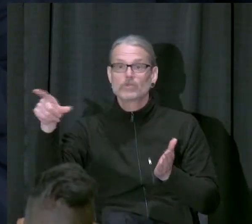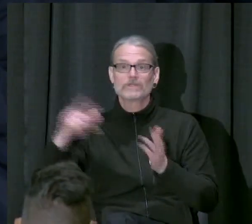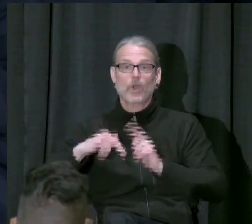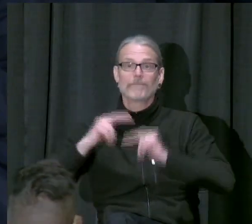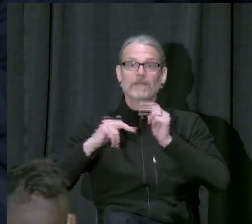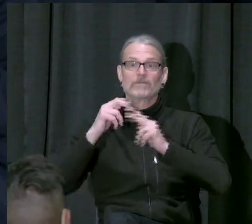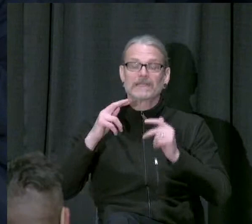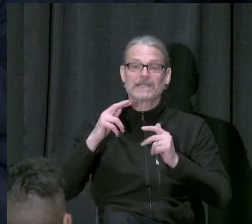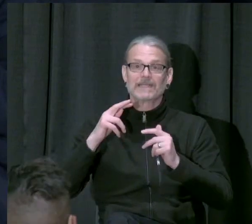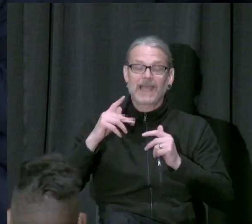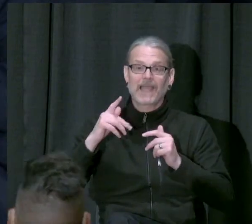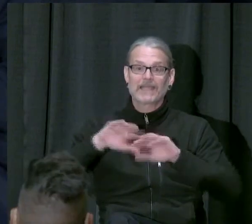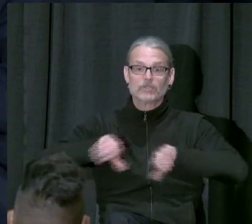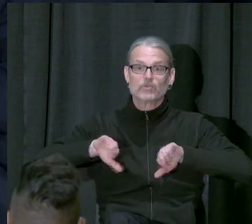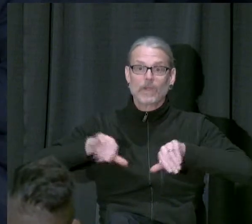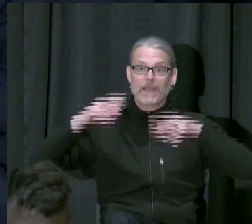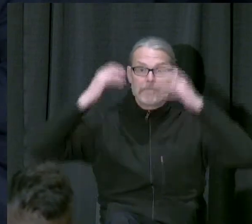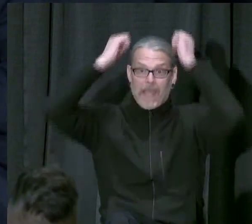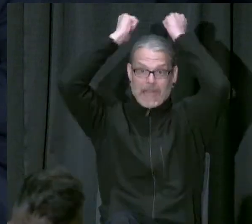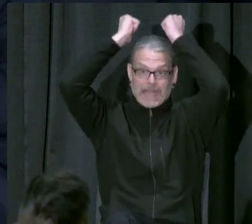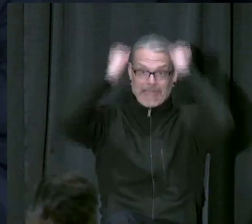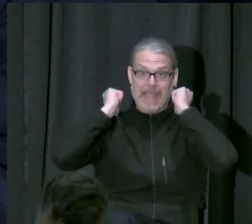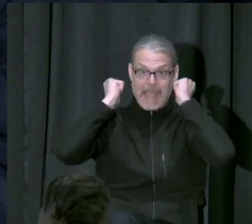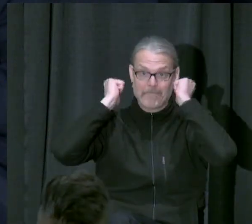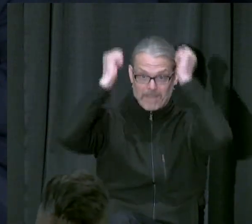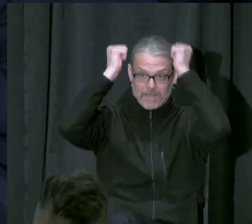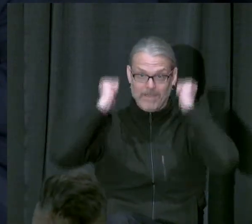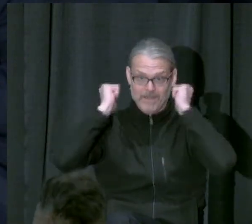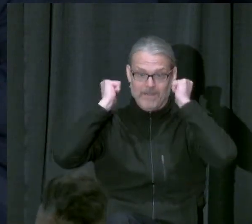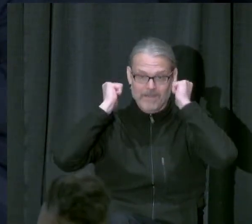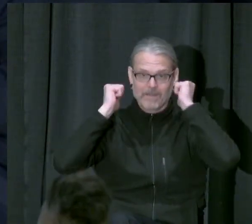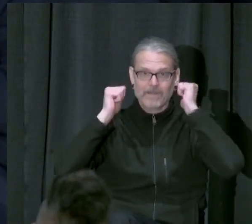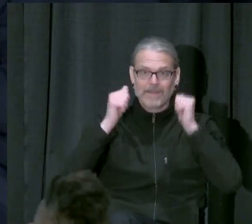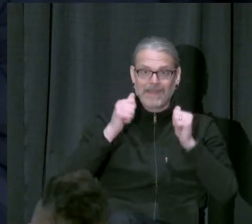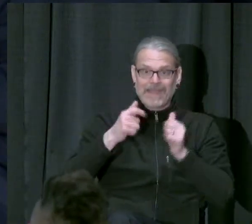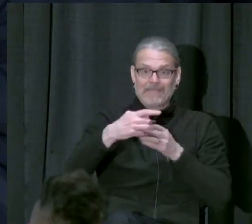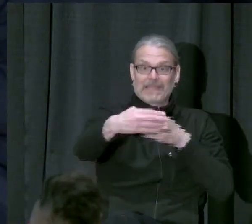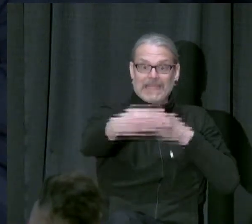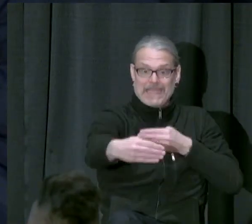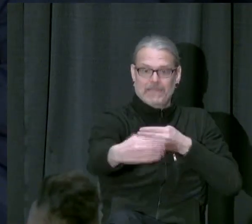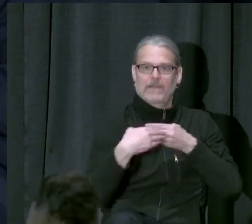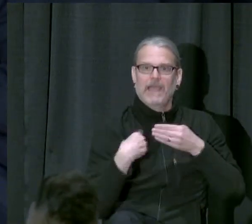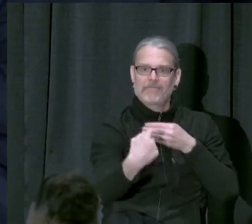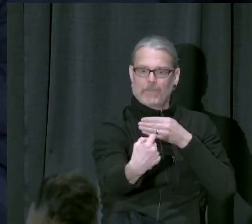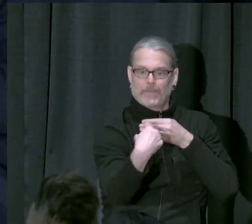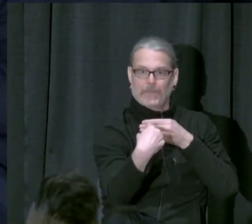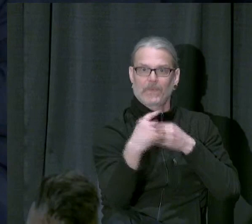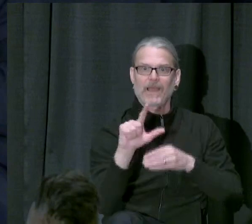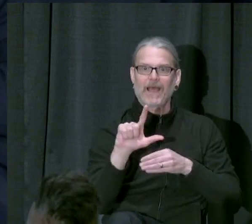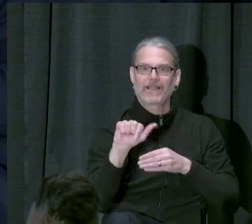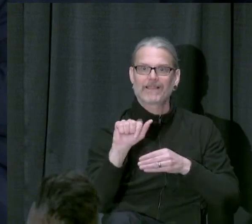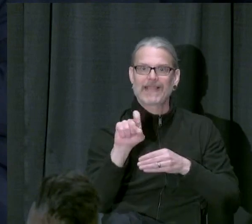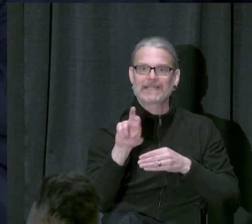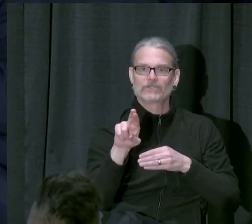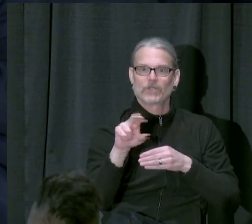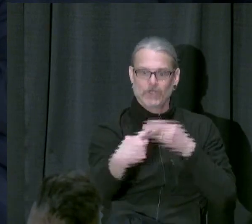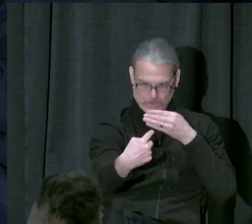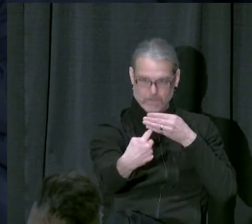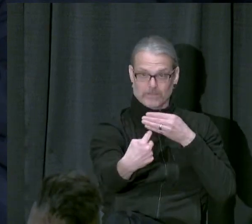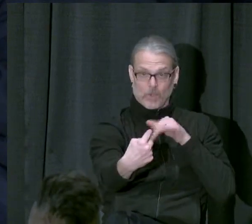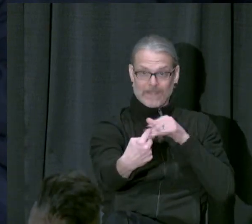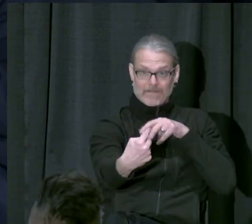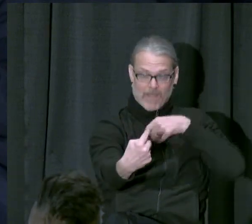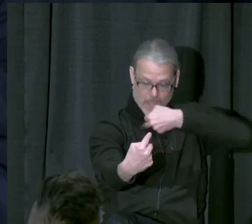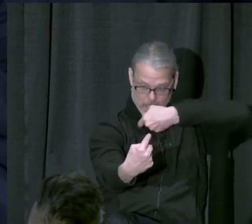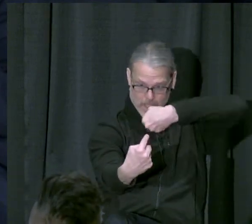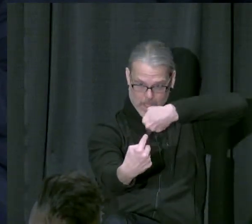cap, and at either end of the swim lane has a laser, so that if they get off center, the swim cap will buzz and